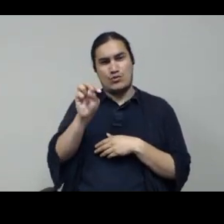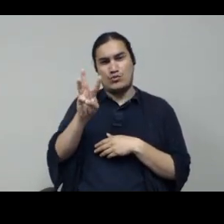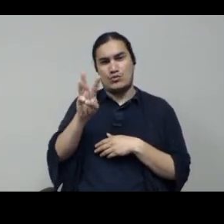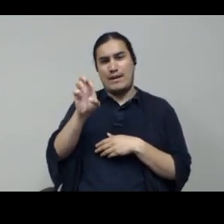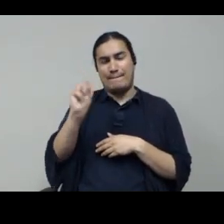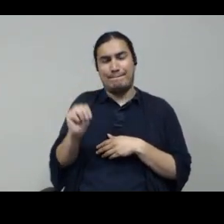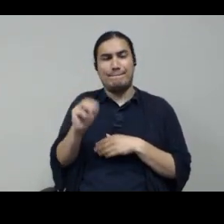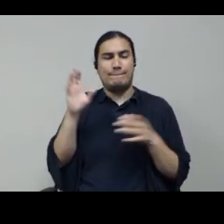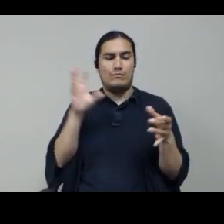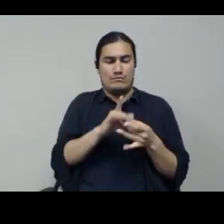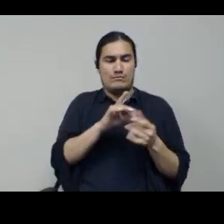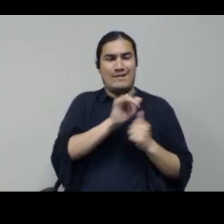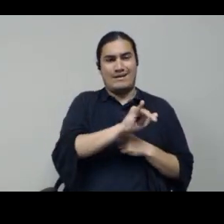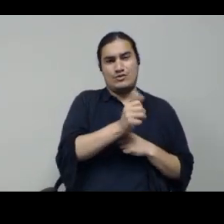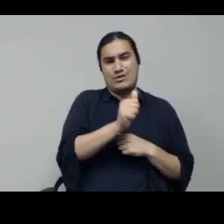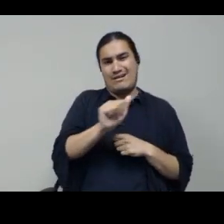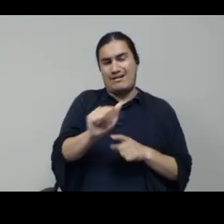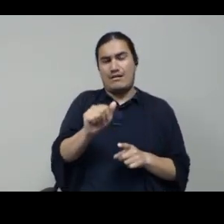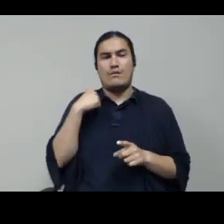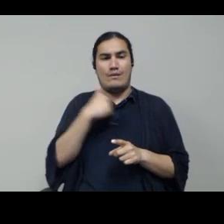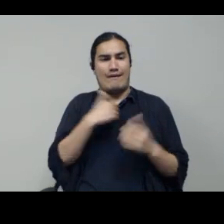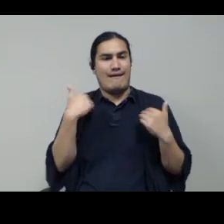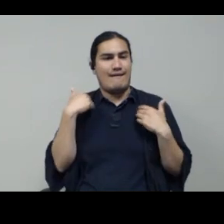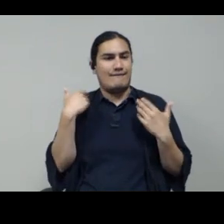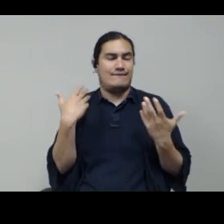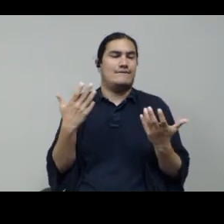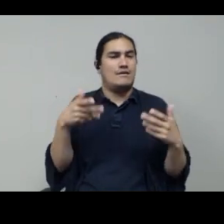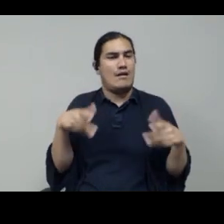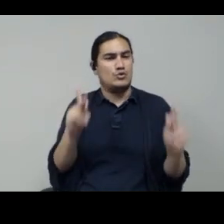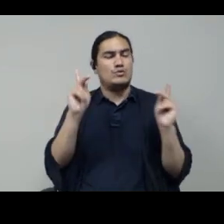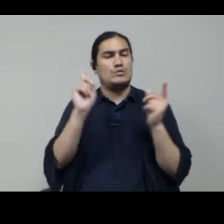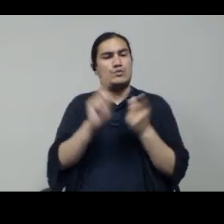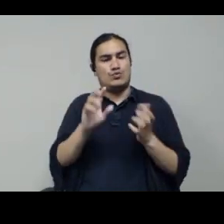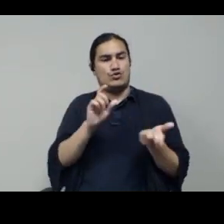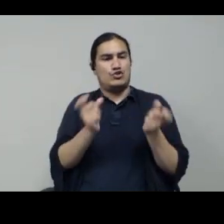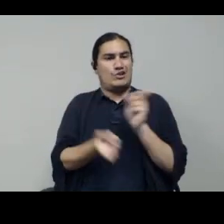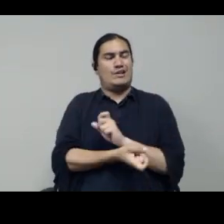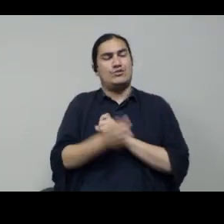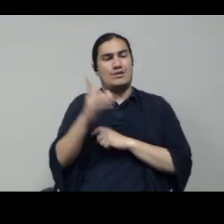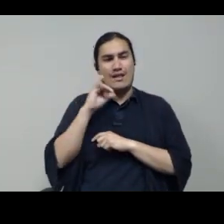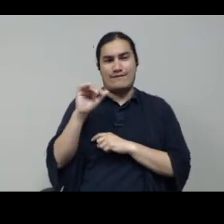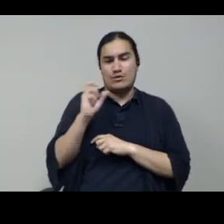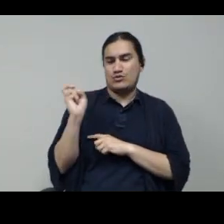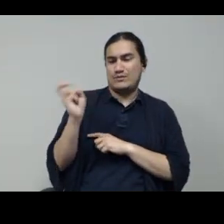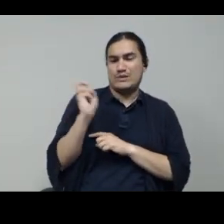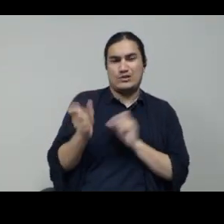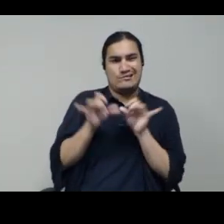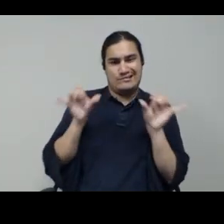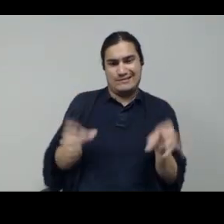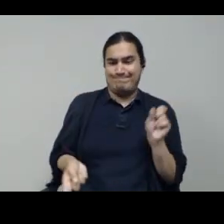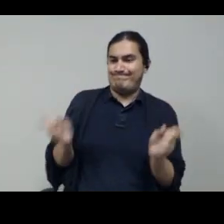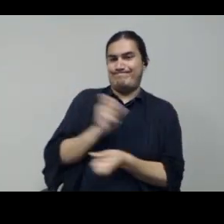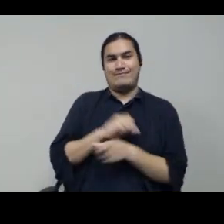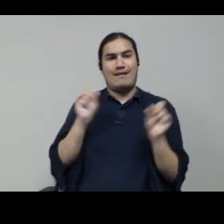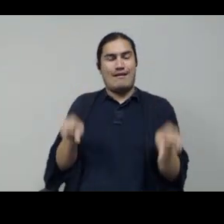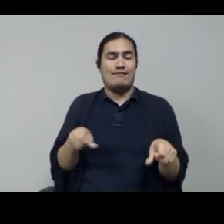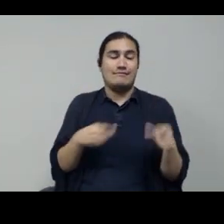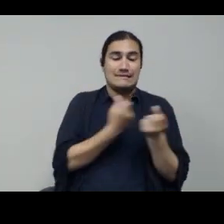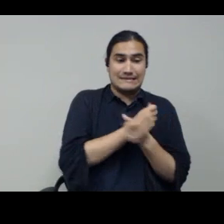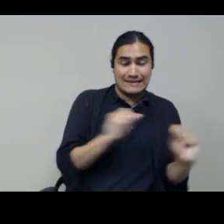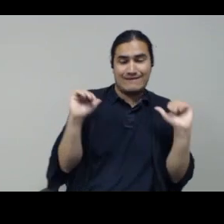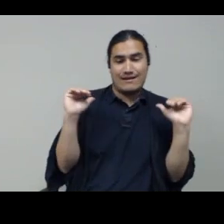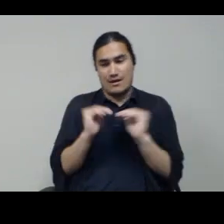IIJA, we have a once-in-a-generation opportunity to transform California's transportation system into one that is safe, equitable,